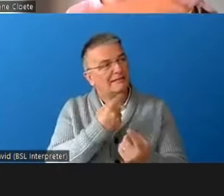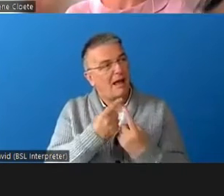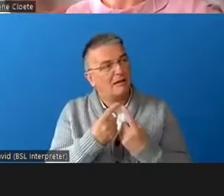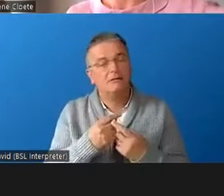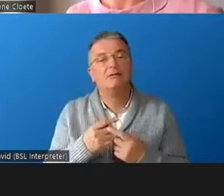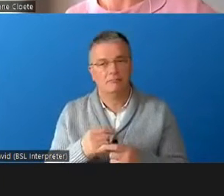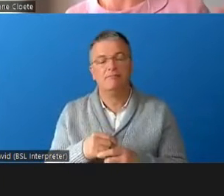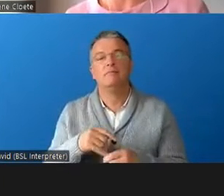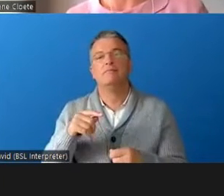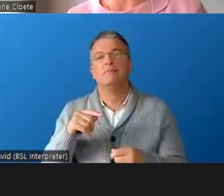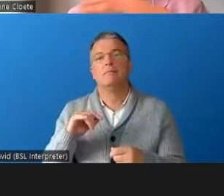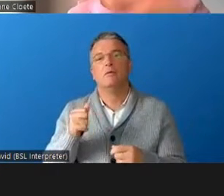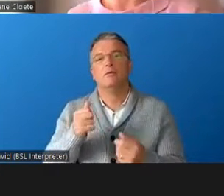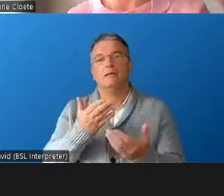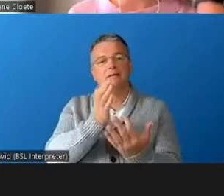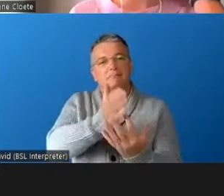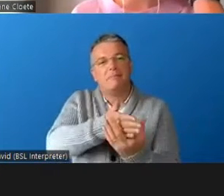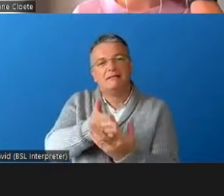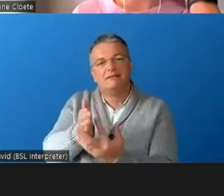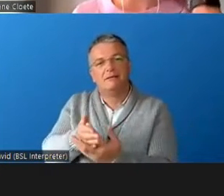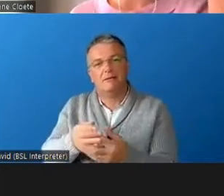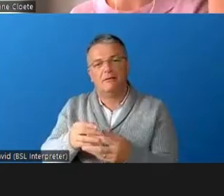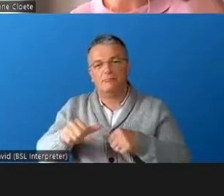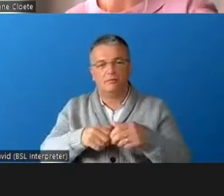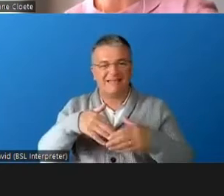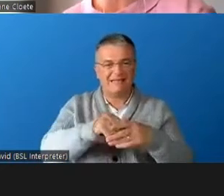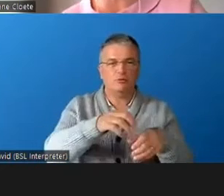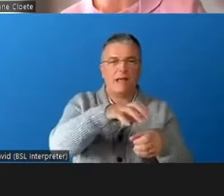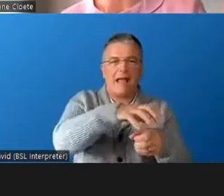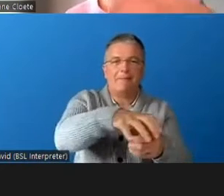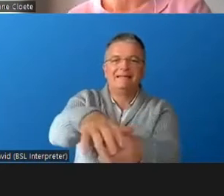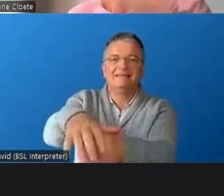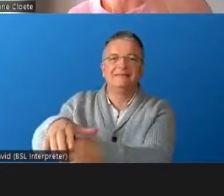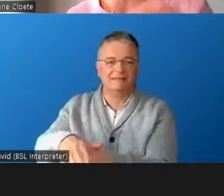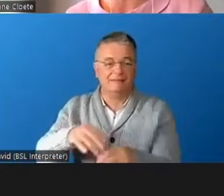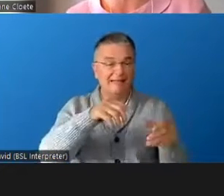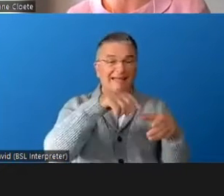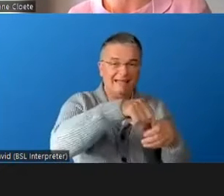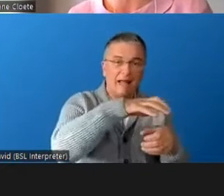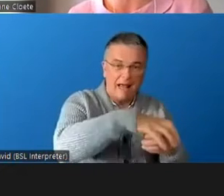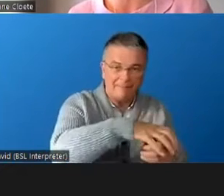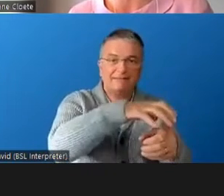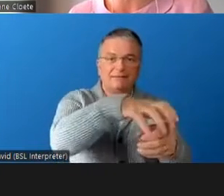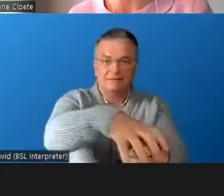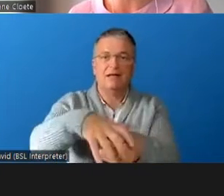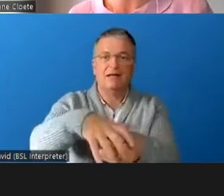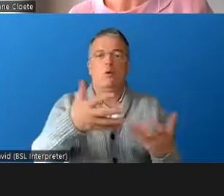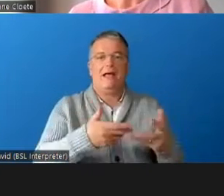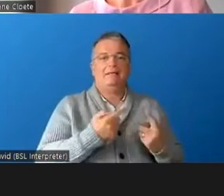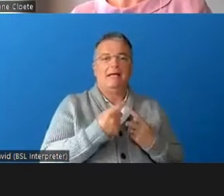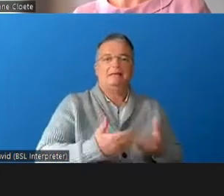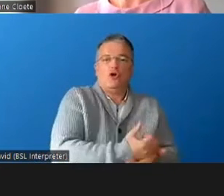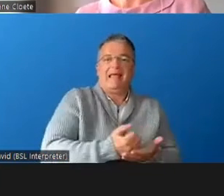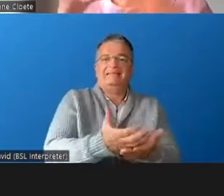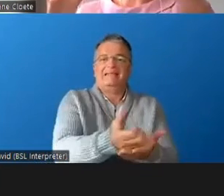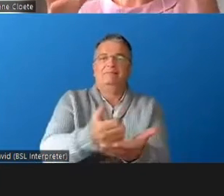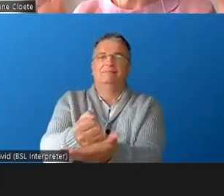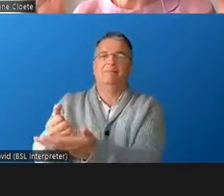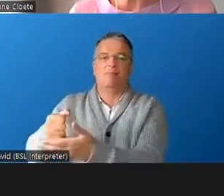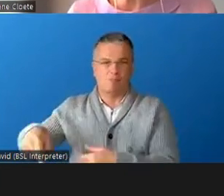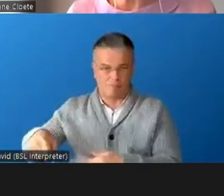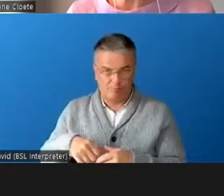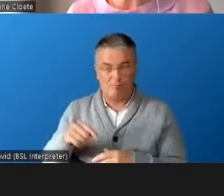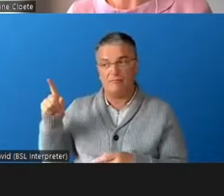will divide the process into the different hamlets. And within these hamlets, that is where data collection will take place. They assigned